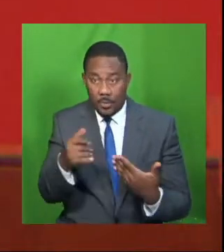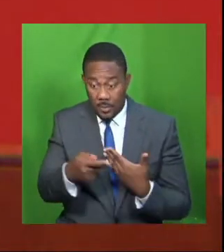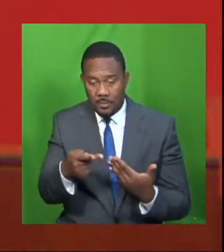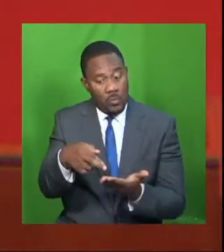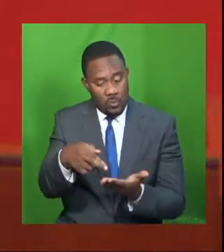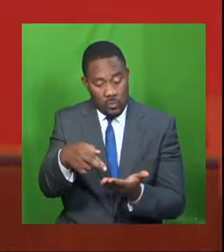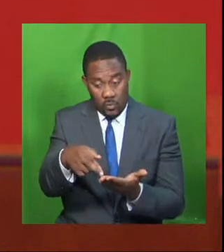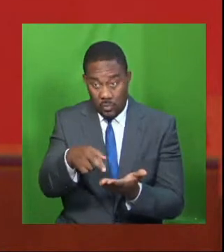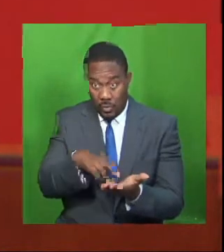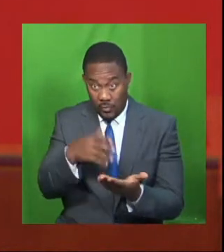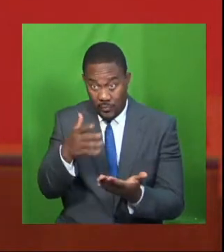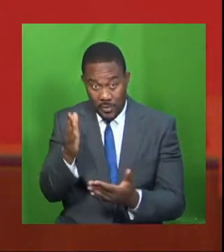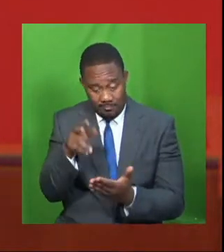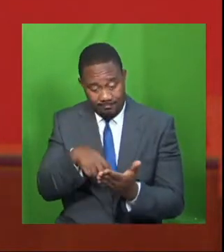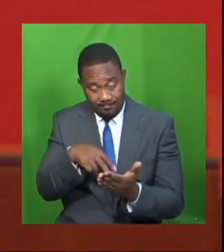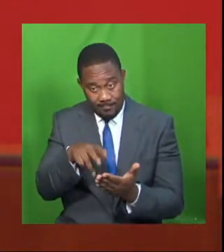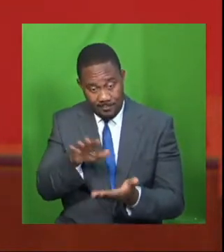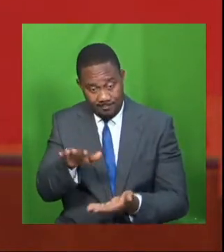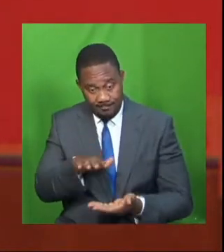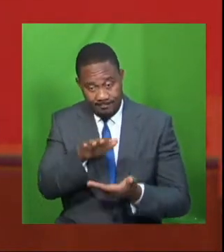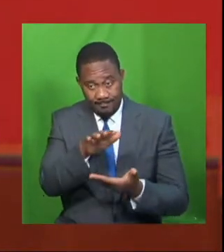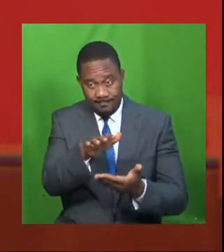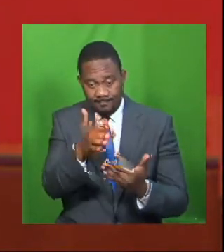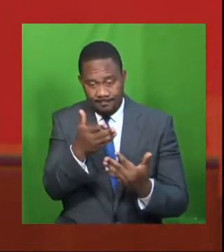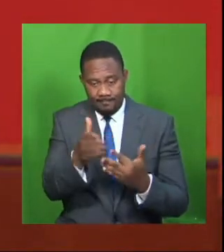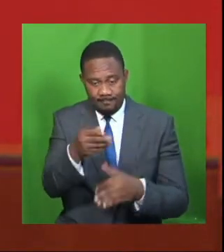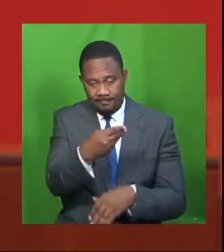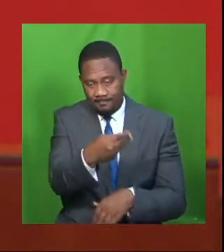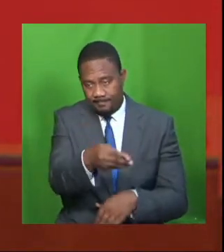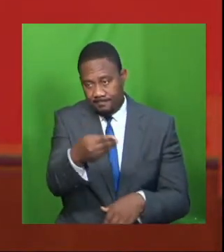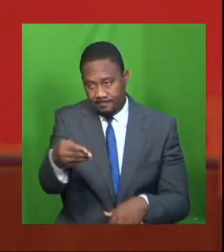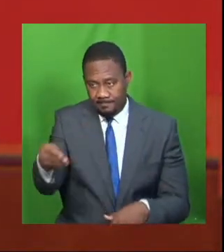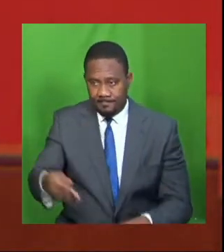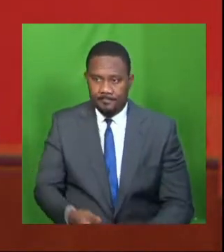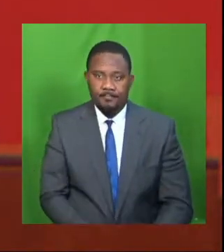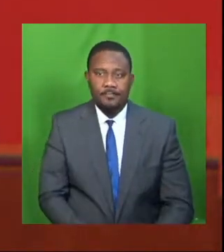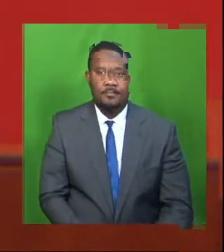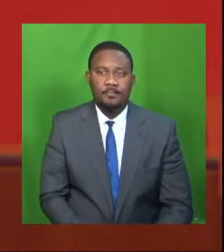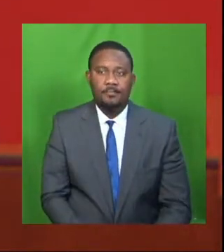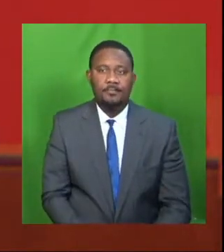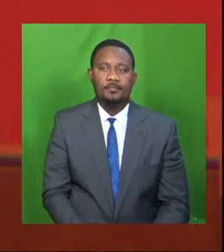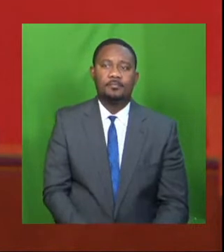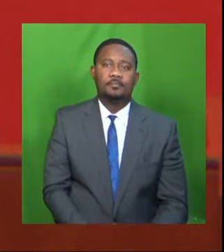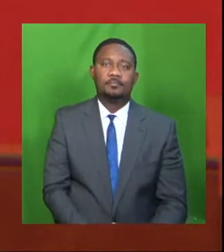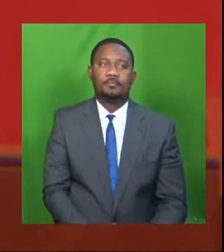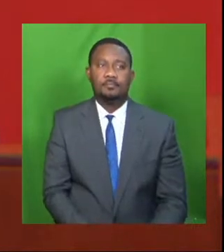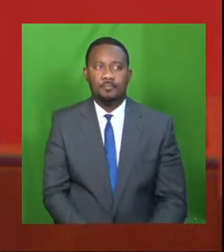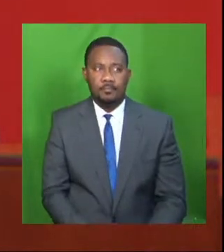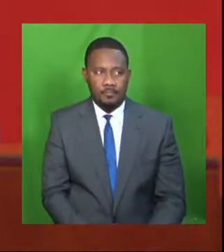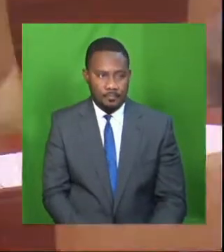Work program of the Ghana National Petroleum Corporation, GNPC, for the year 2022.